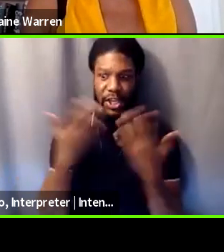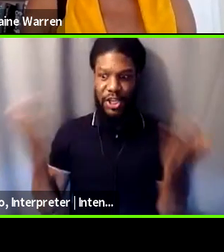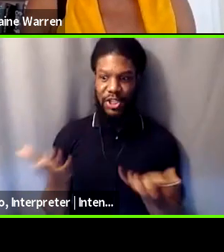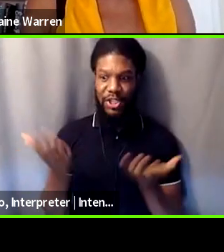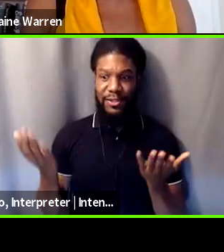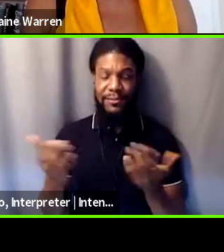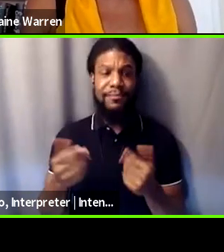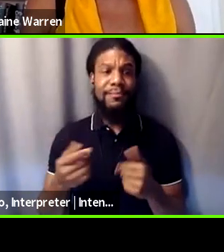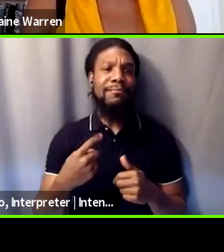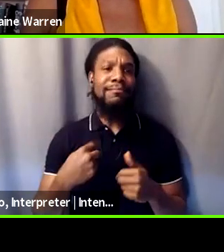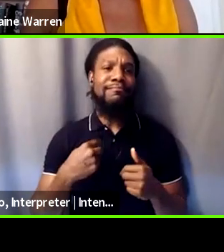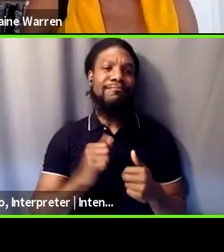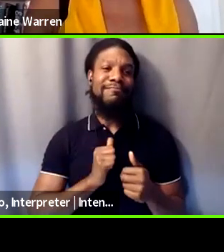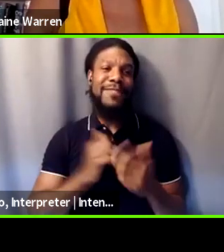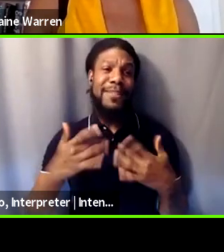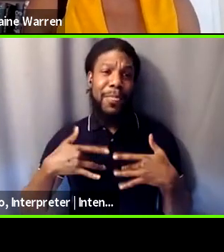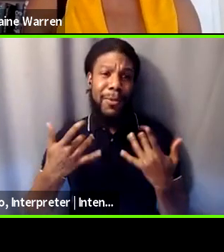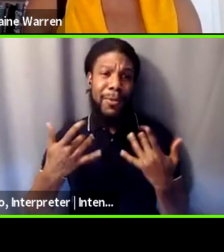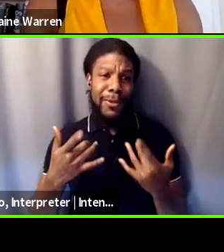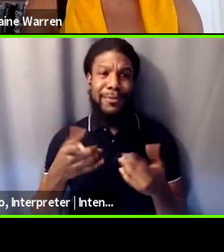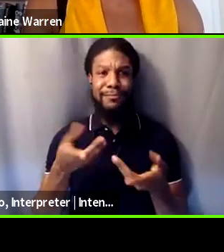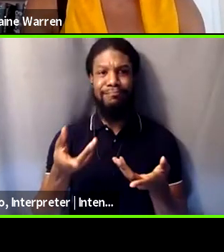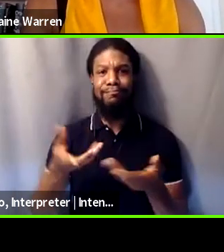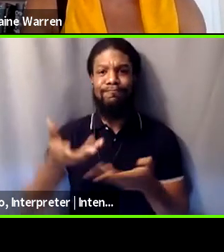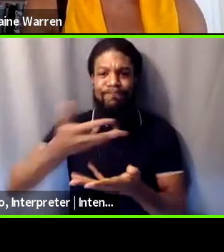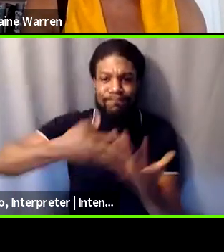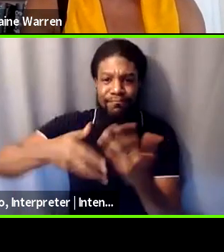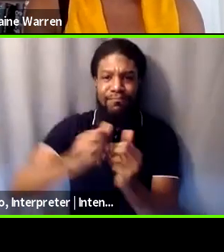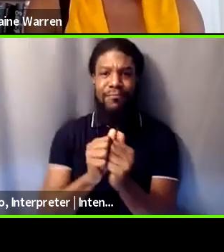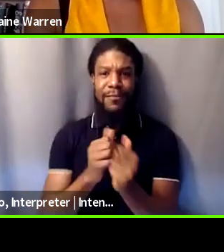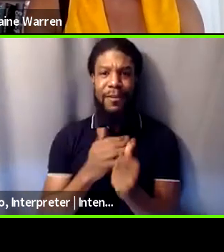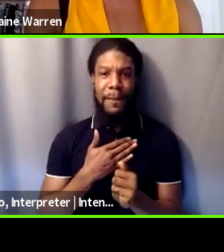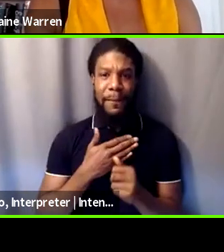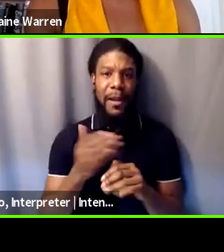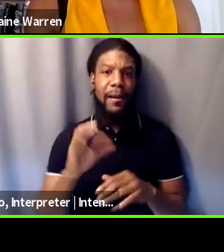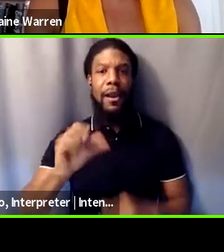my Caribbean comrades, Jodie